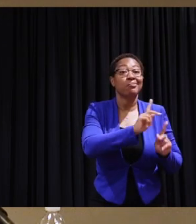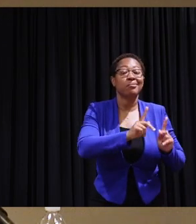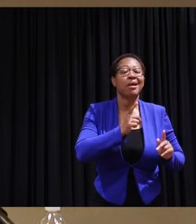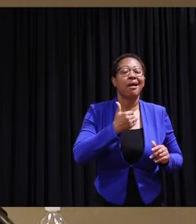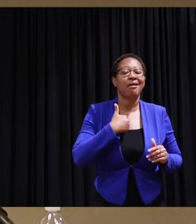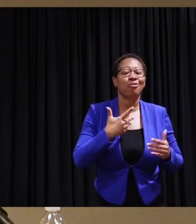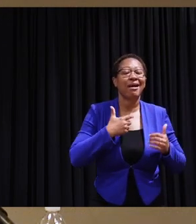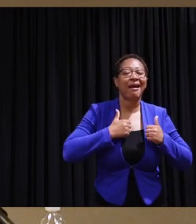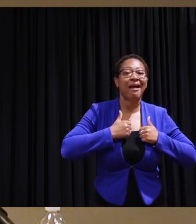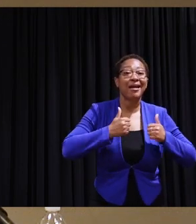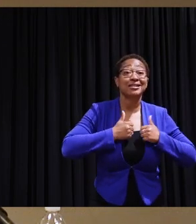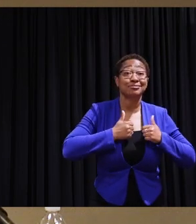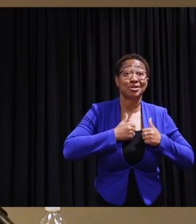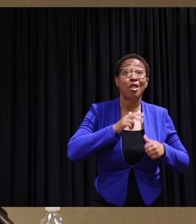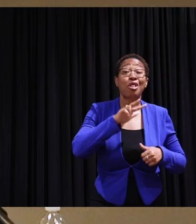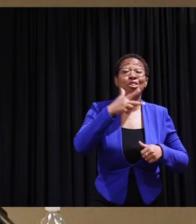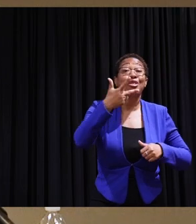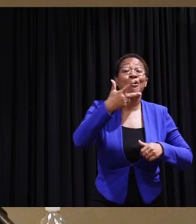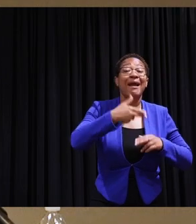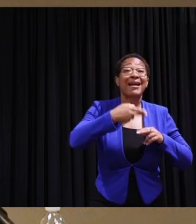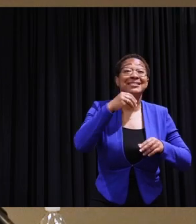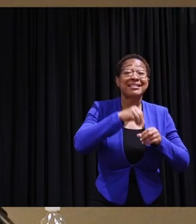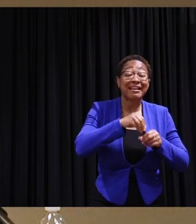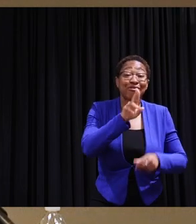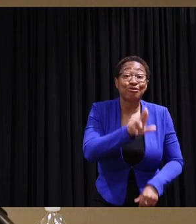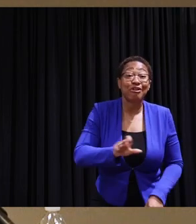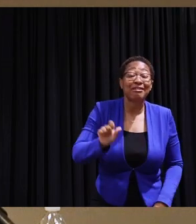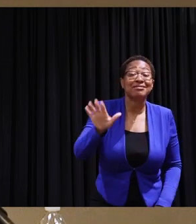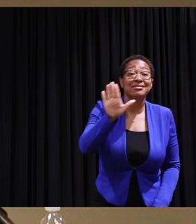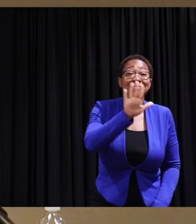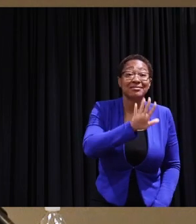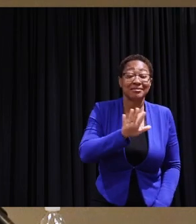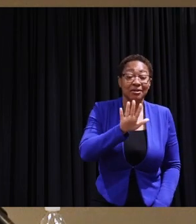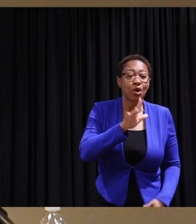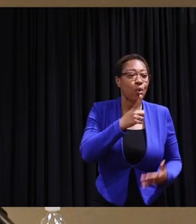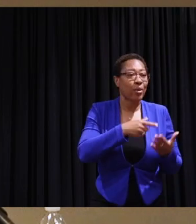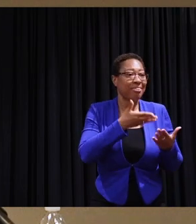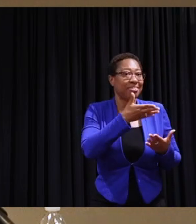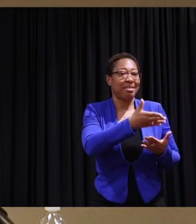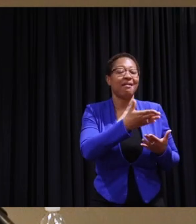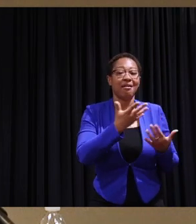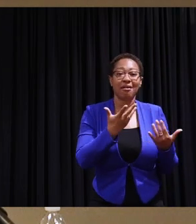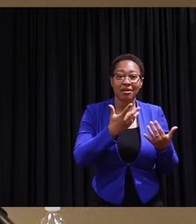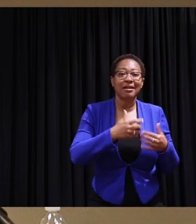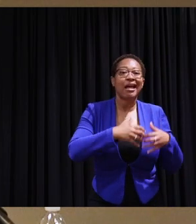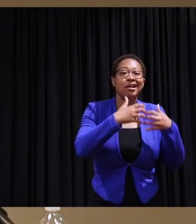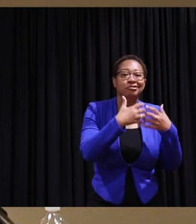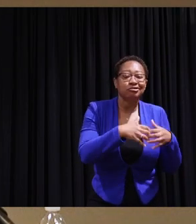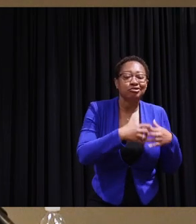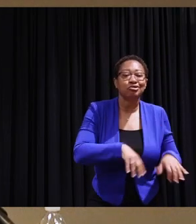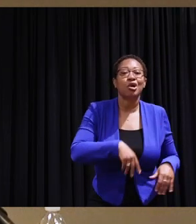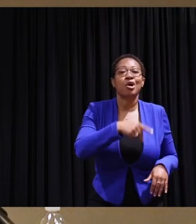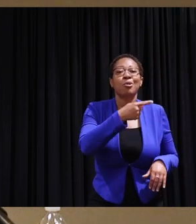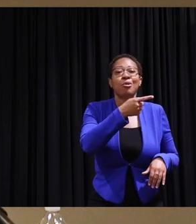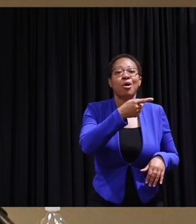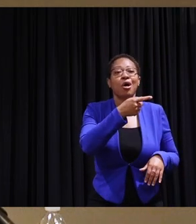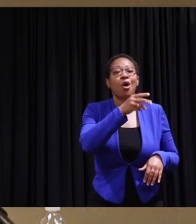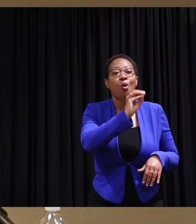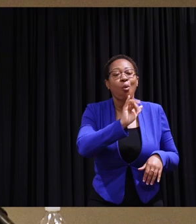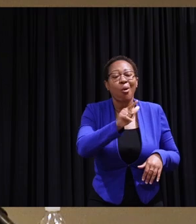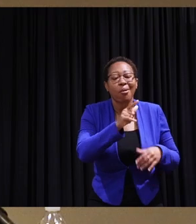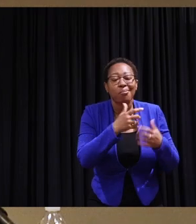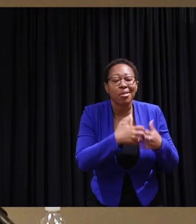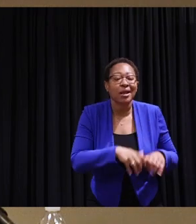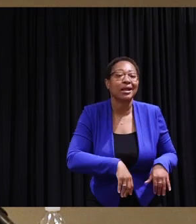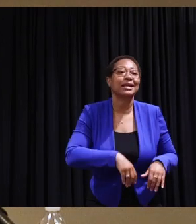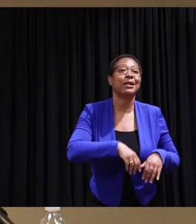state. Fifth highest, third highest in the country. What's there? Industrial, Marathon Petroleum Plant, other several